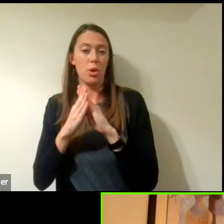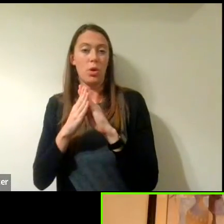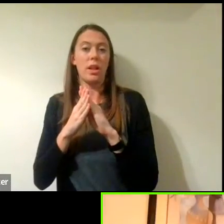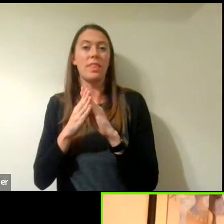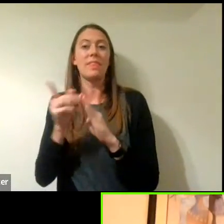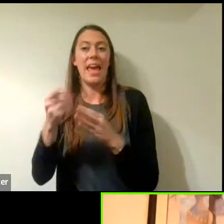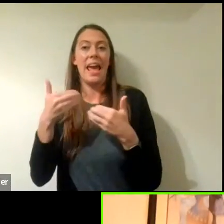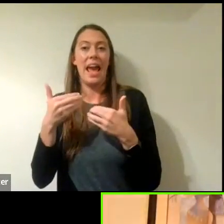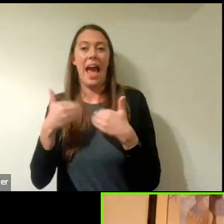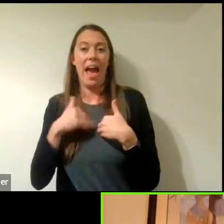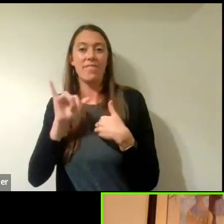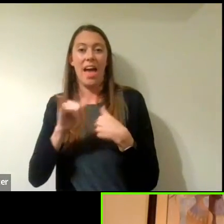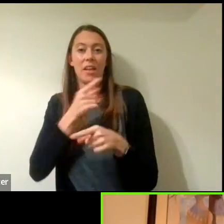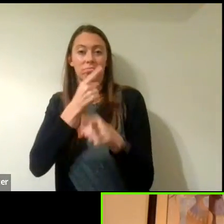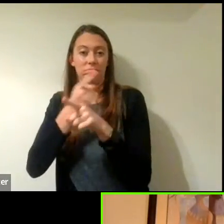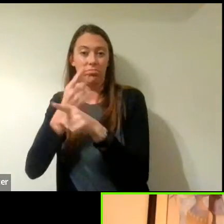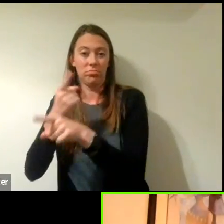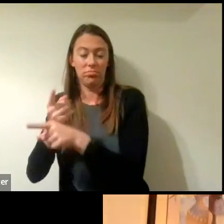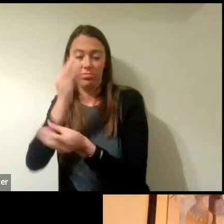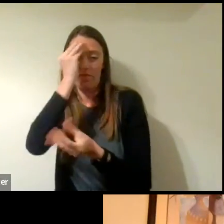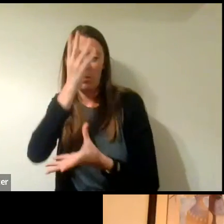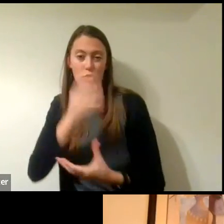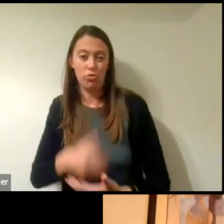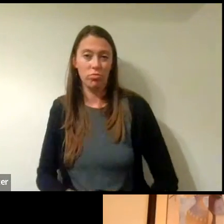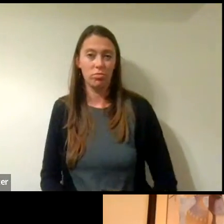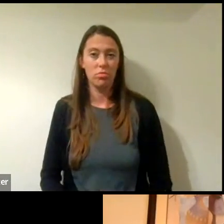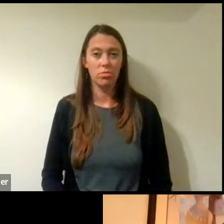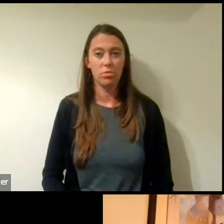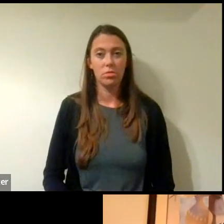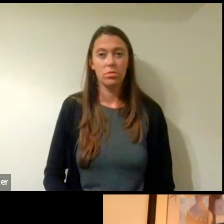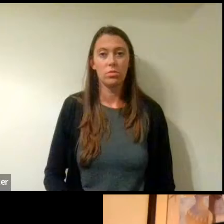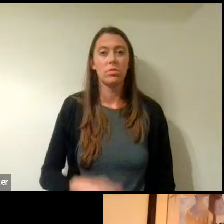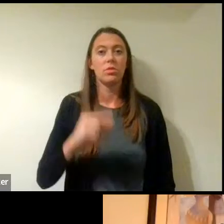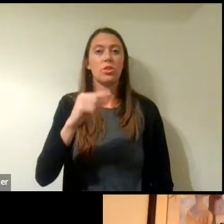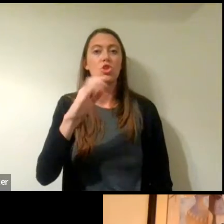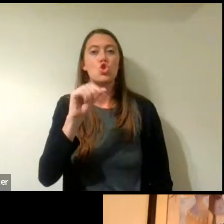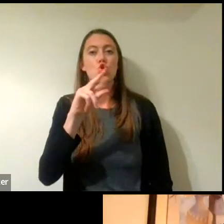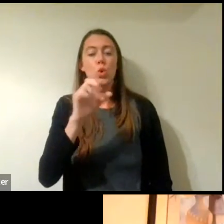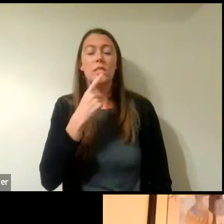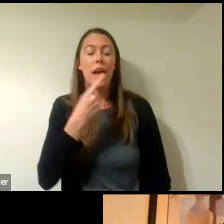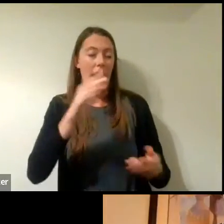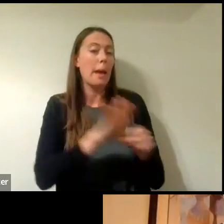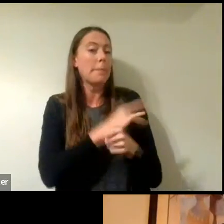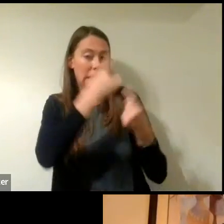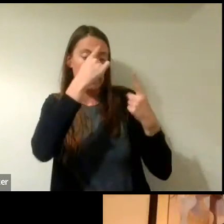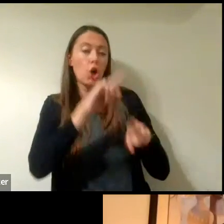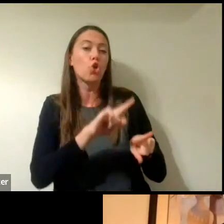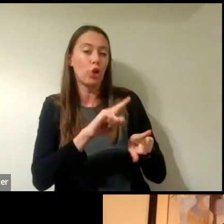that timing could work out. I completely agree, Gary. Thank you very much for that.